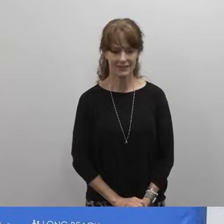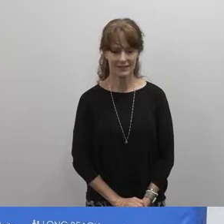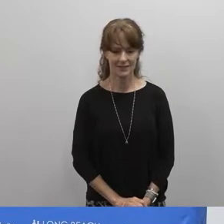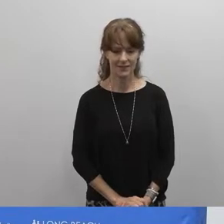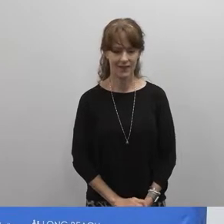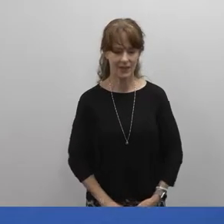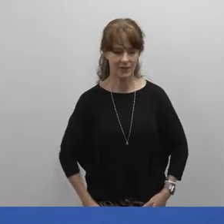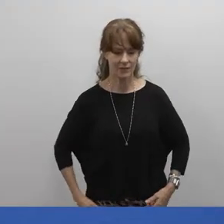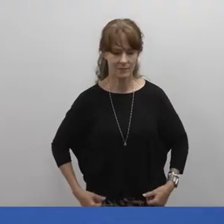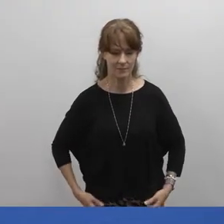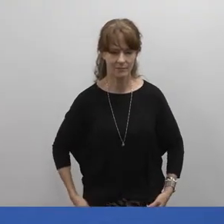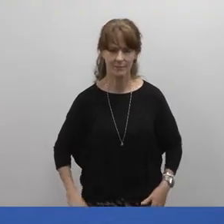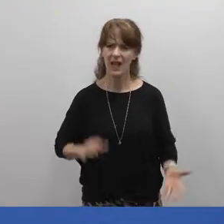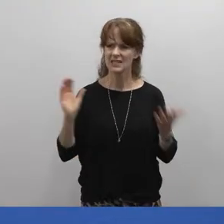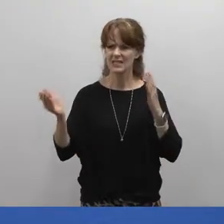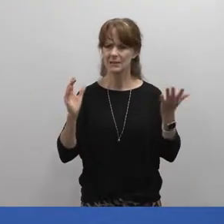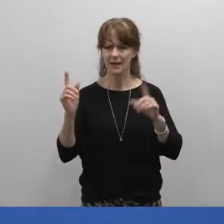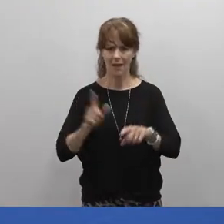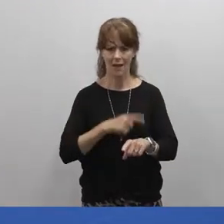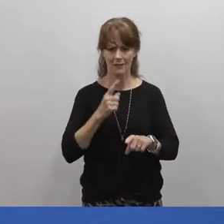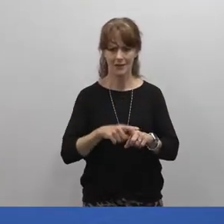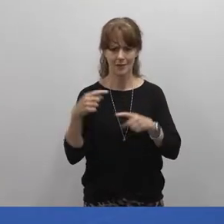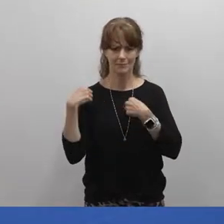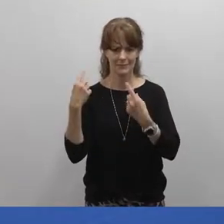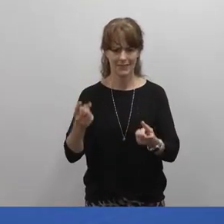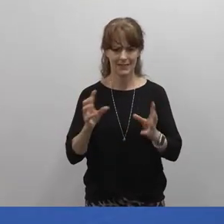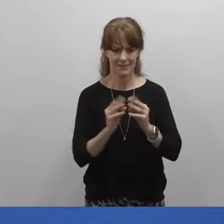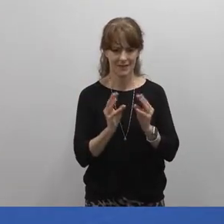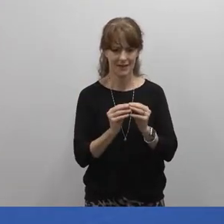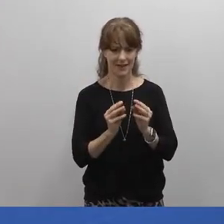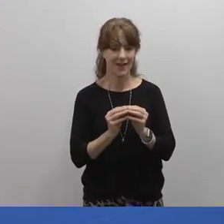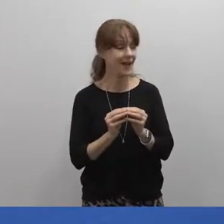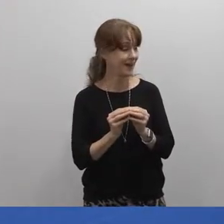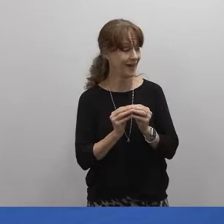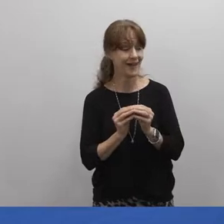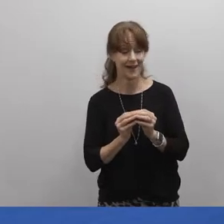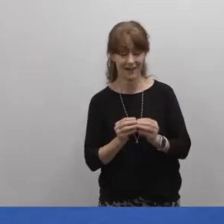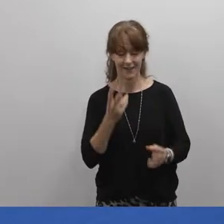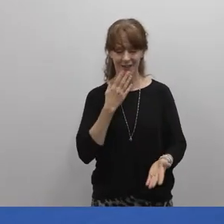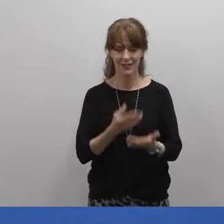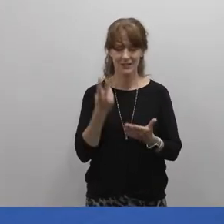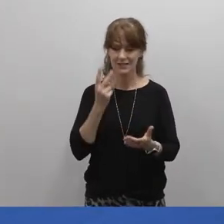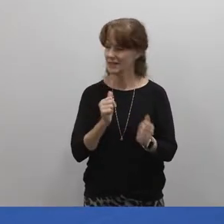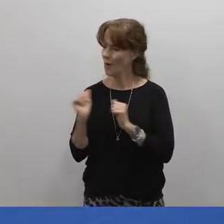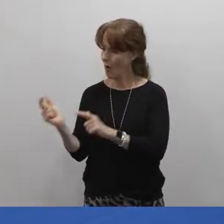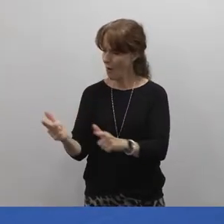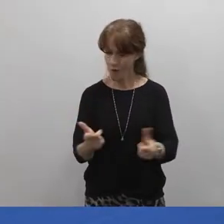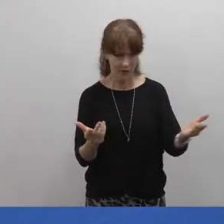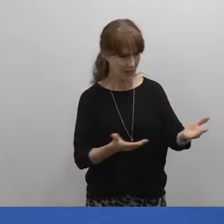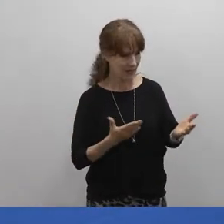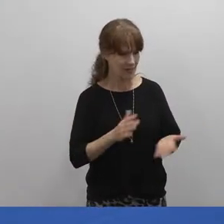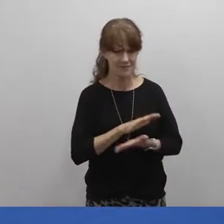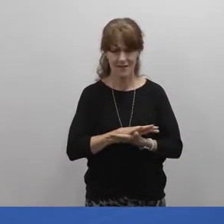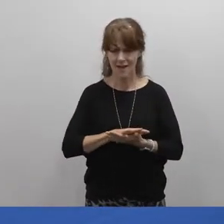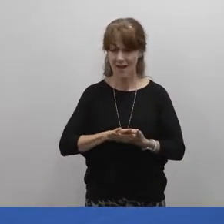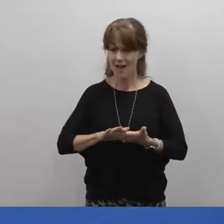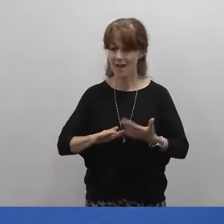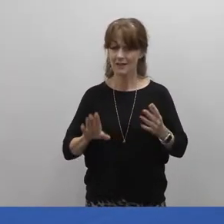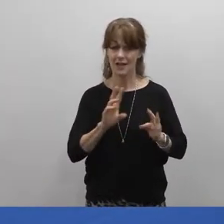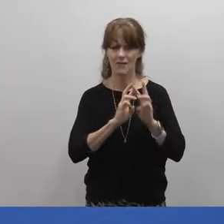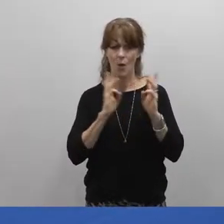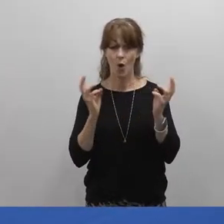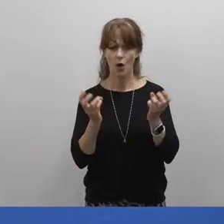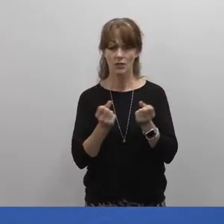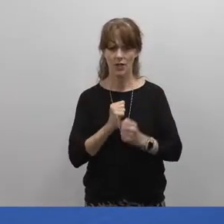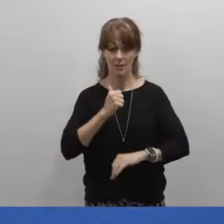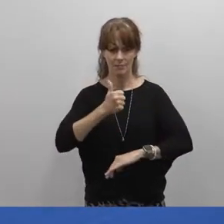Seems like a long time since we have had a meeting, Dr. Baker. It's good to see everyone here again, and nice to have us in our board workshop